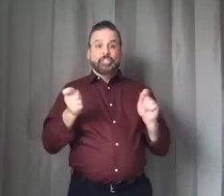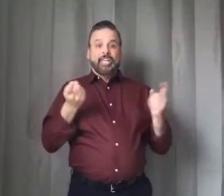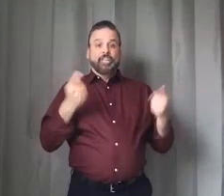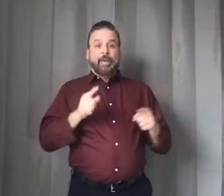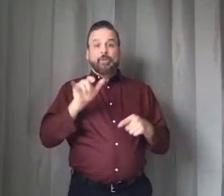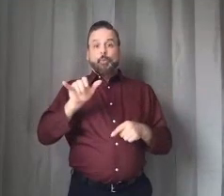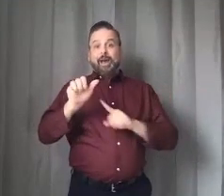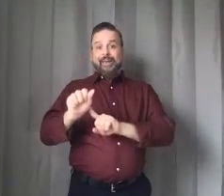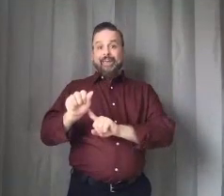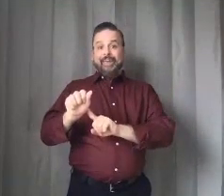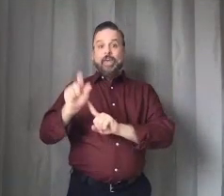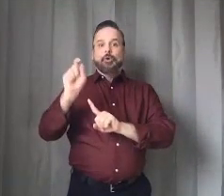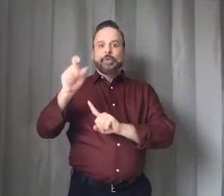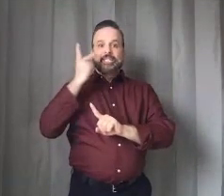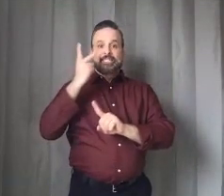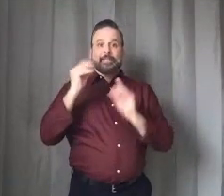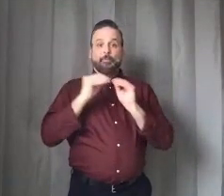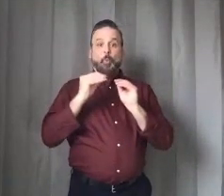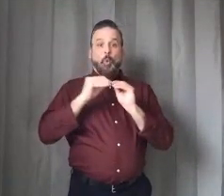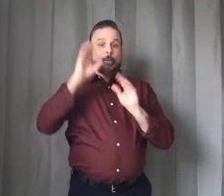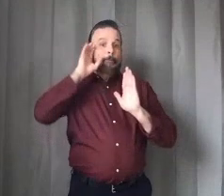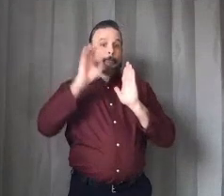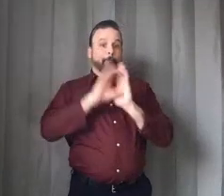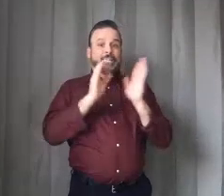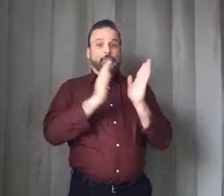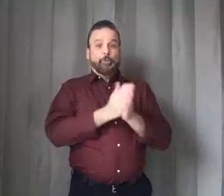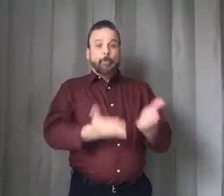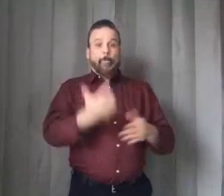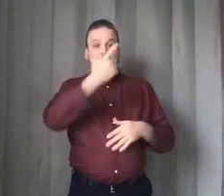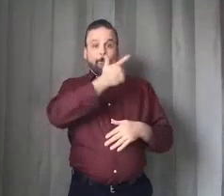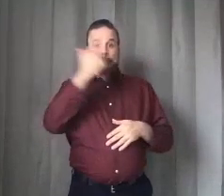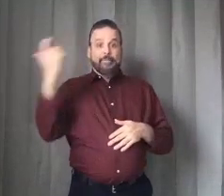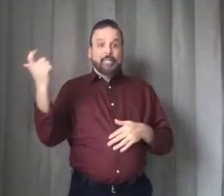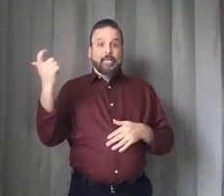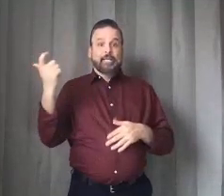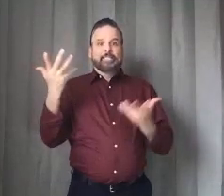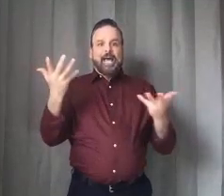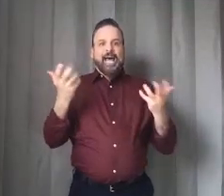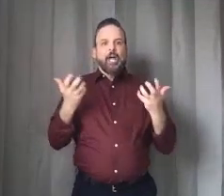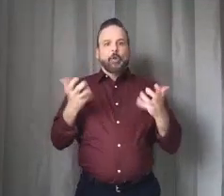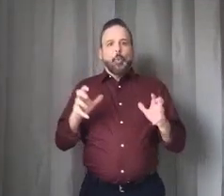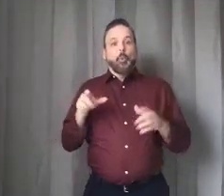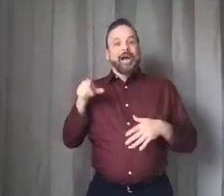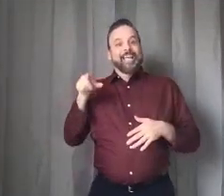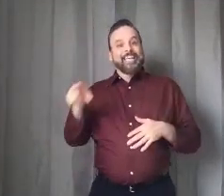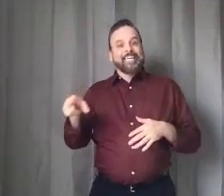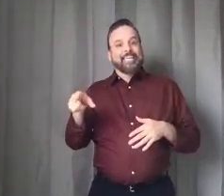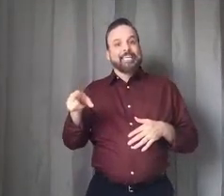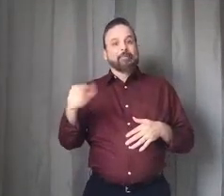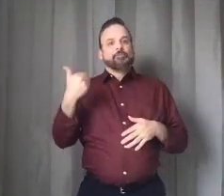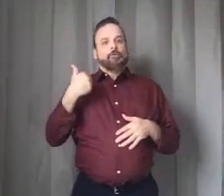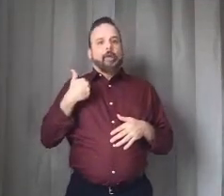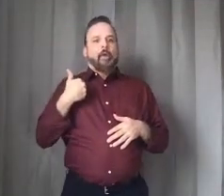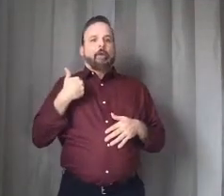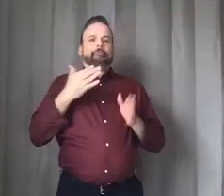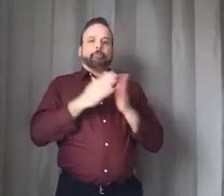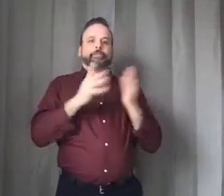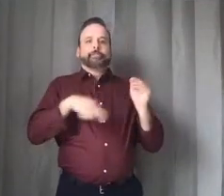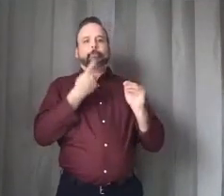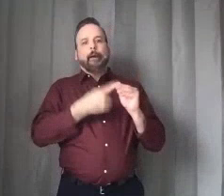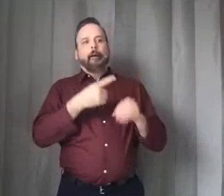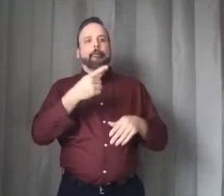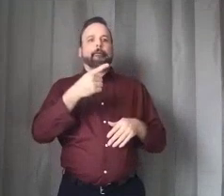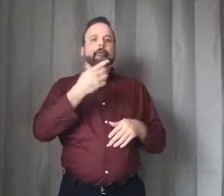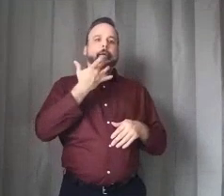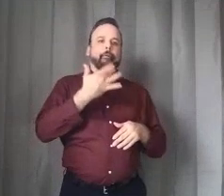so glad. I was like, we need to see it more in picture books, because I don't want him to just only have books where it's like colorism or